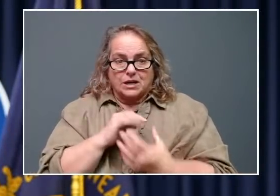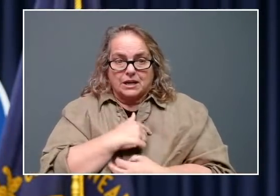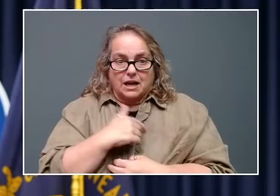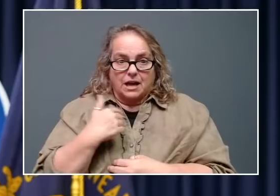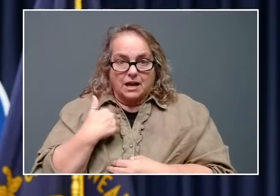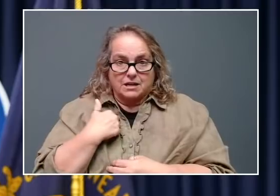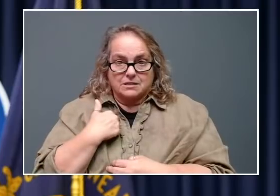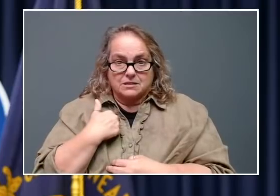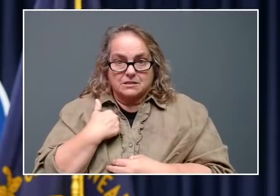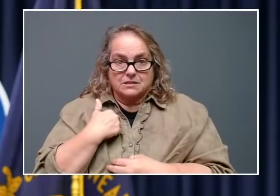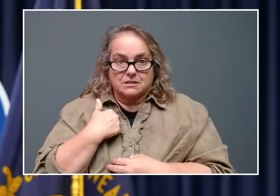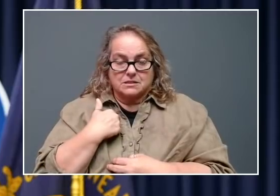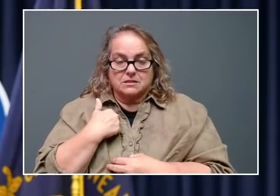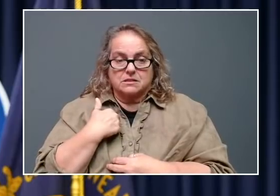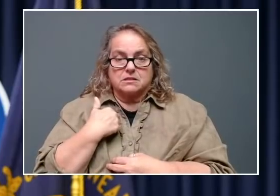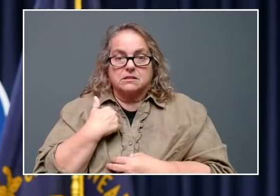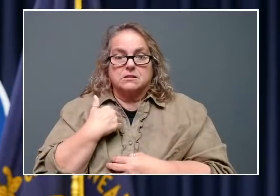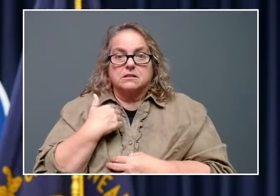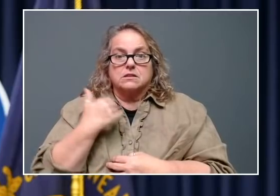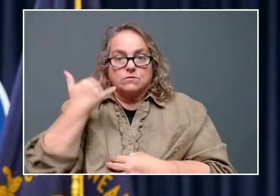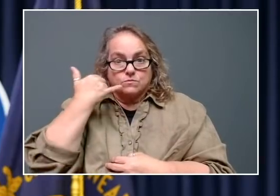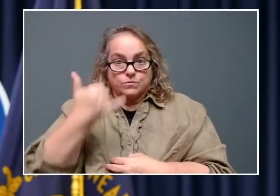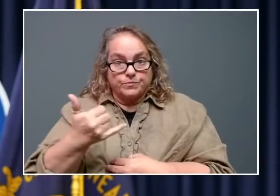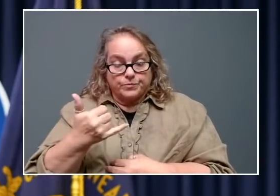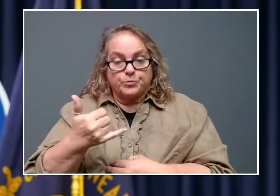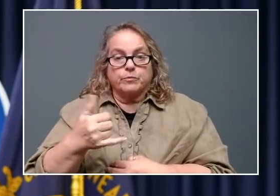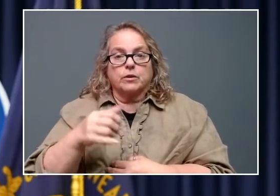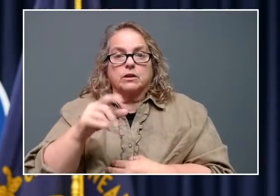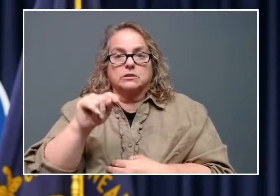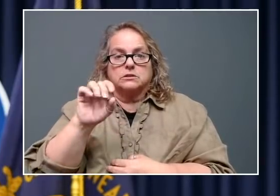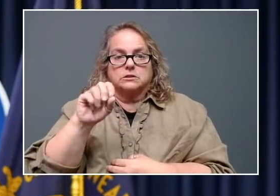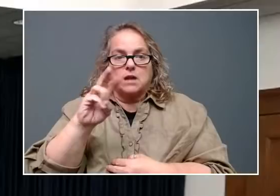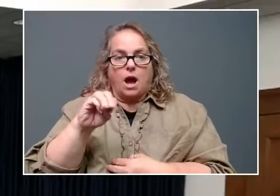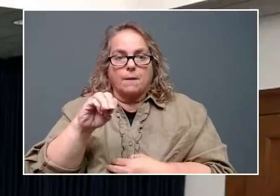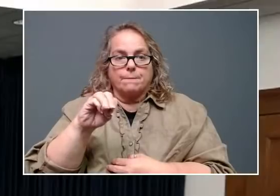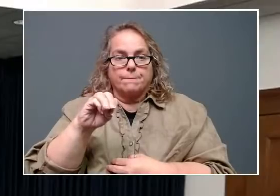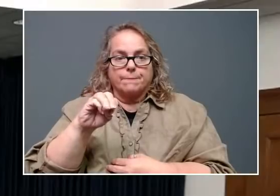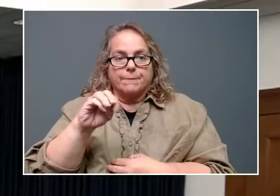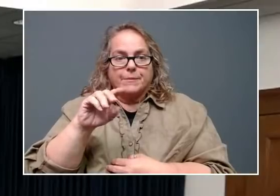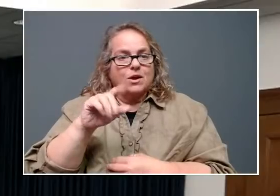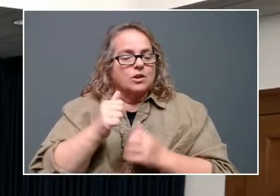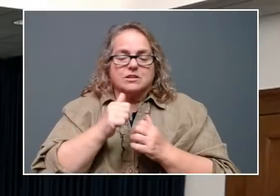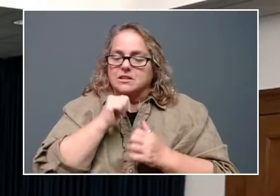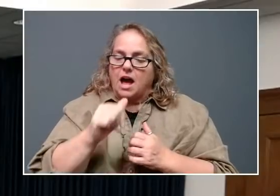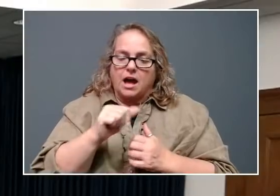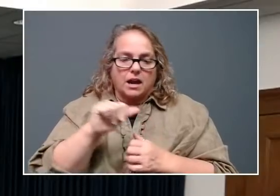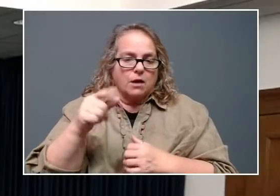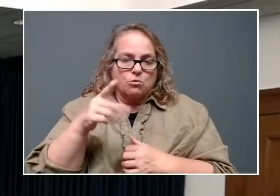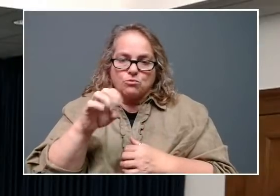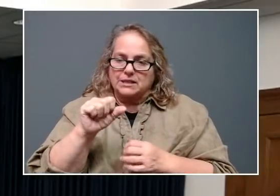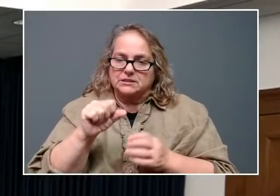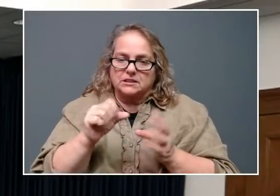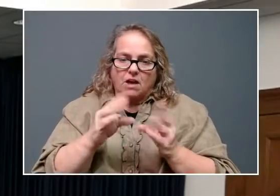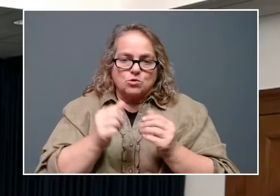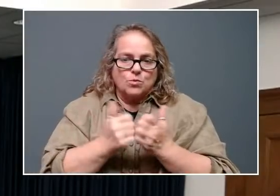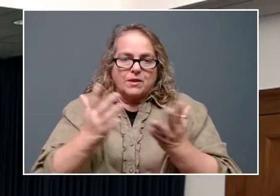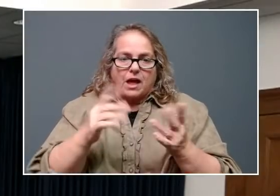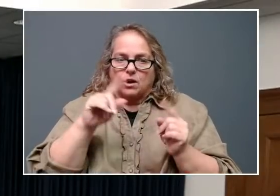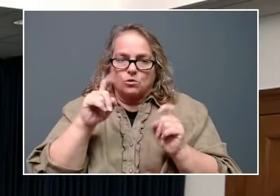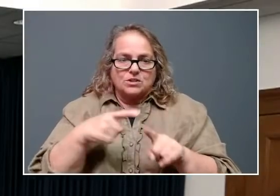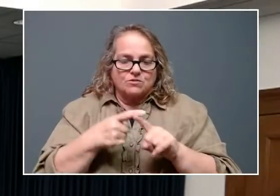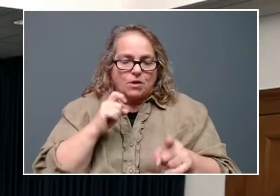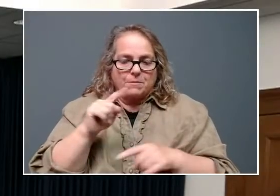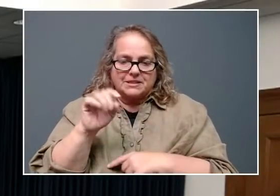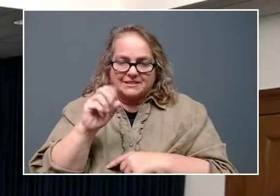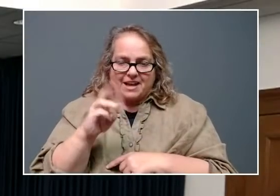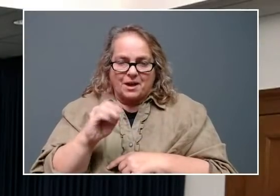So we'll start with Tom Latek. It's not a press conference without a question from Tom. You're telling me,